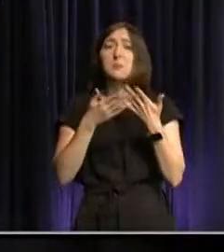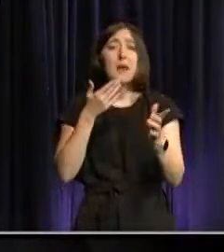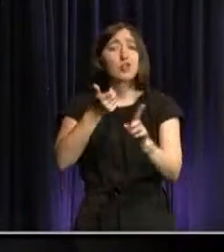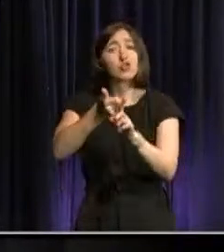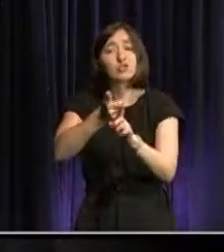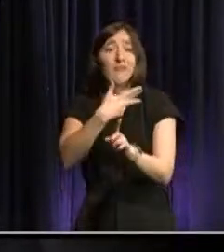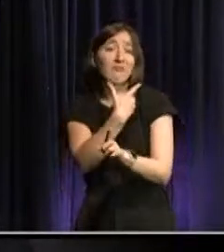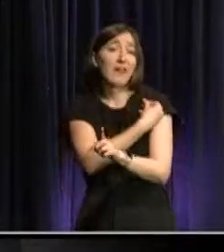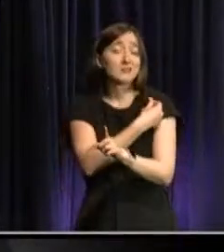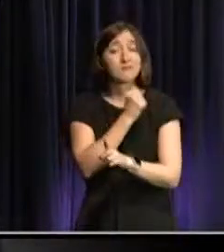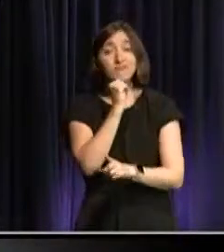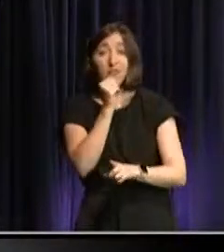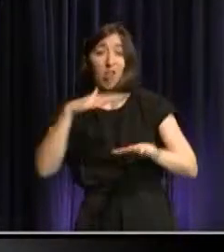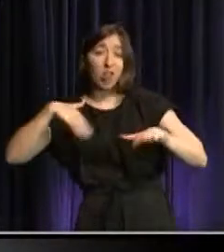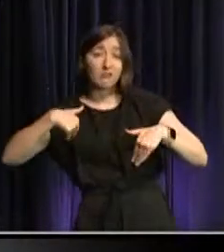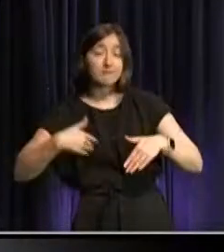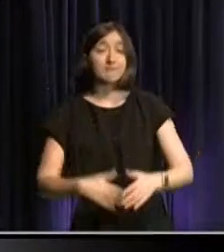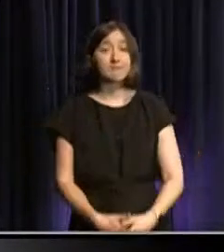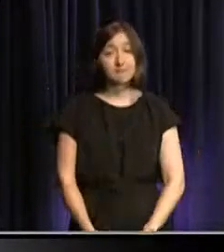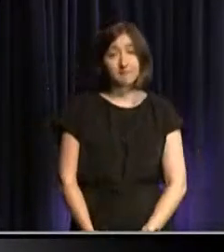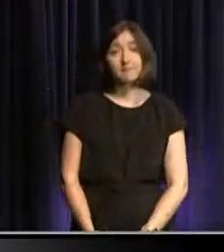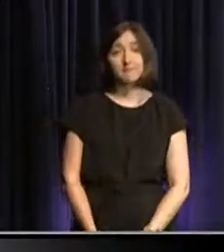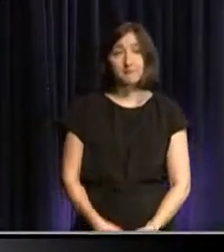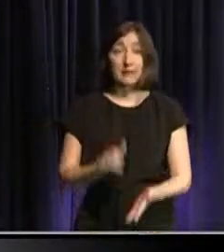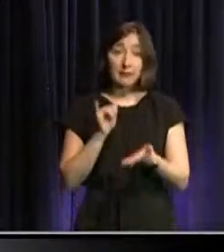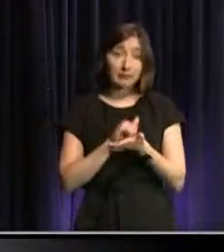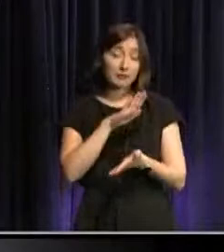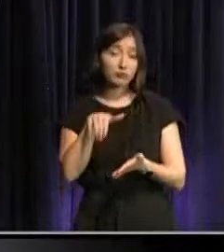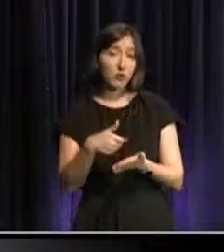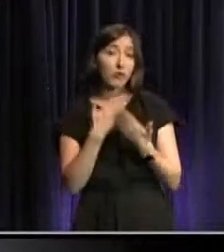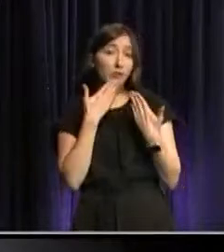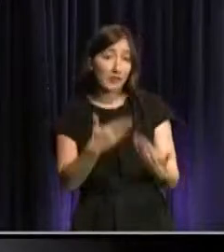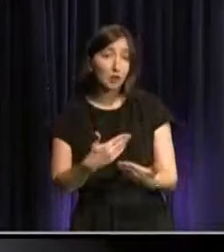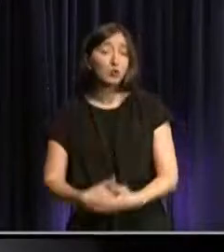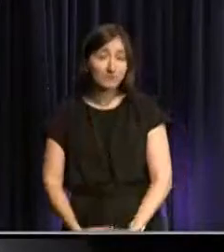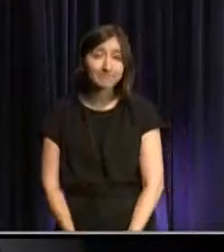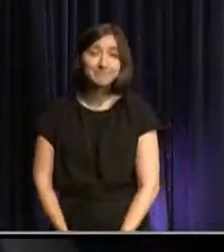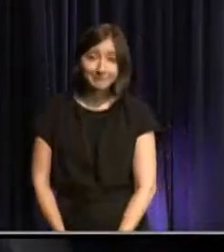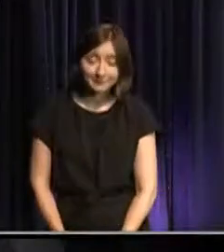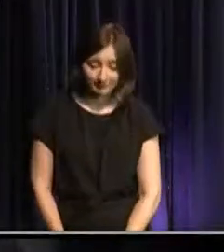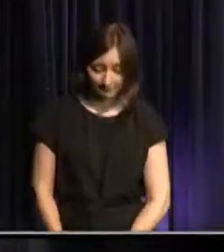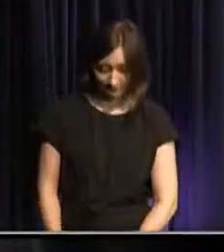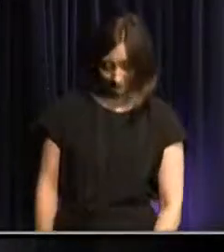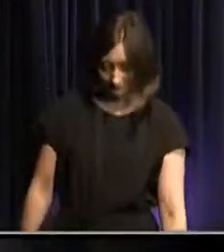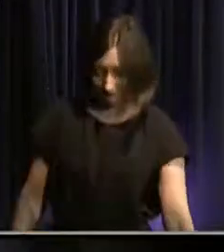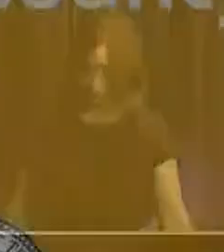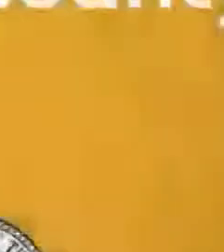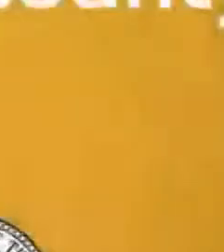That's all we have tonight. Thank you. Great. Thank you.